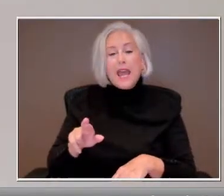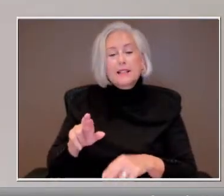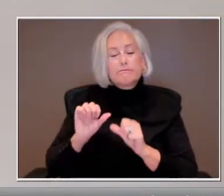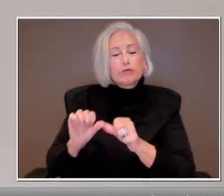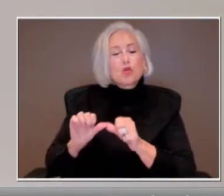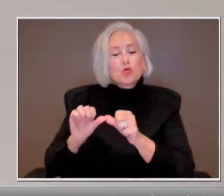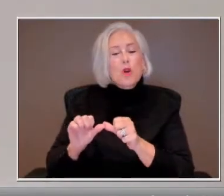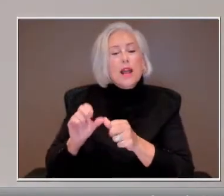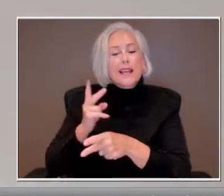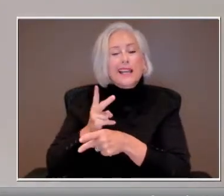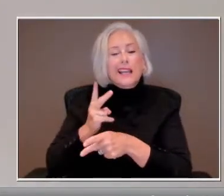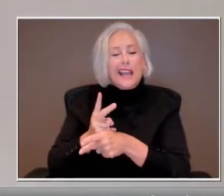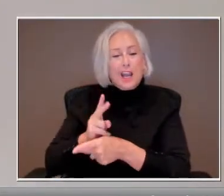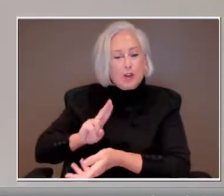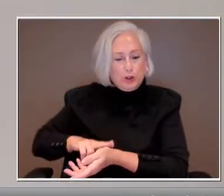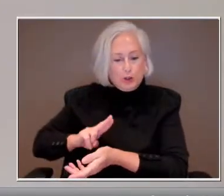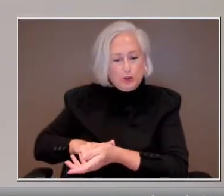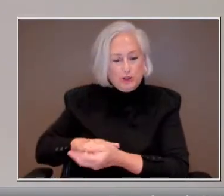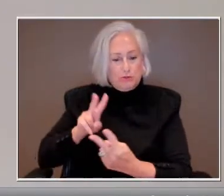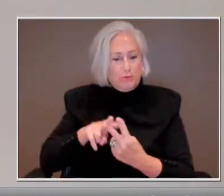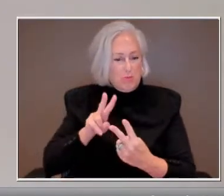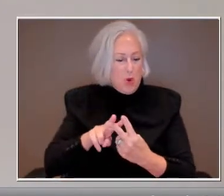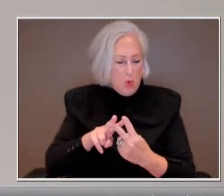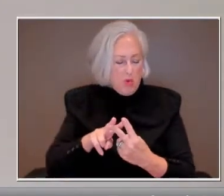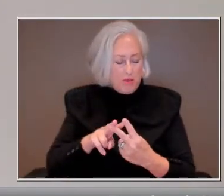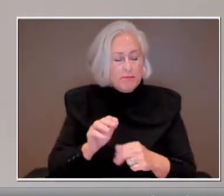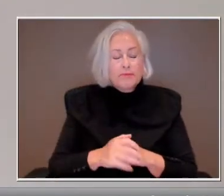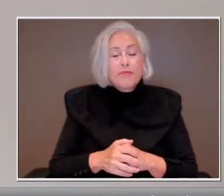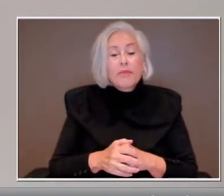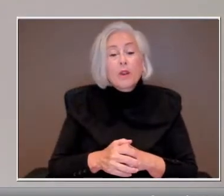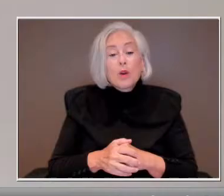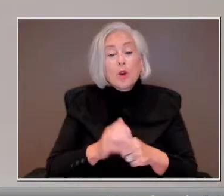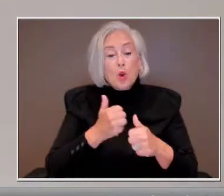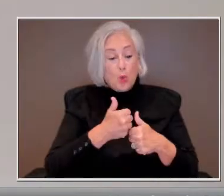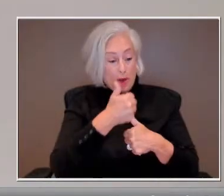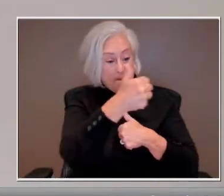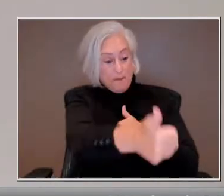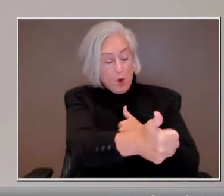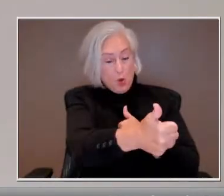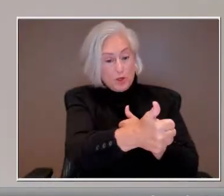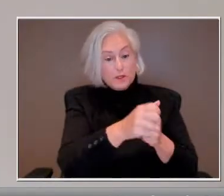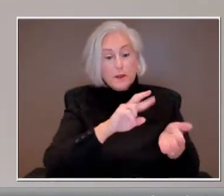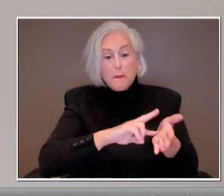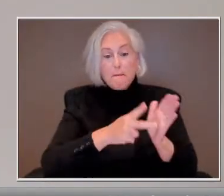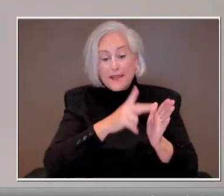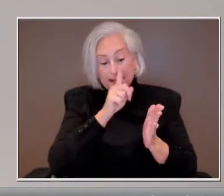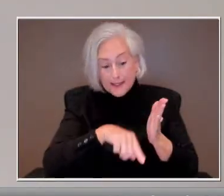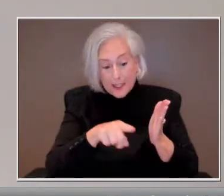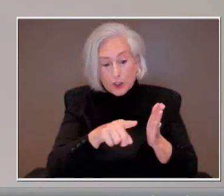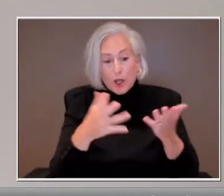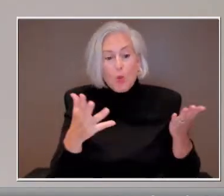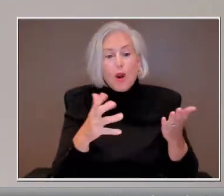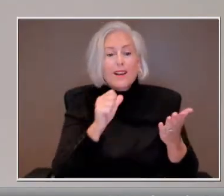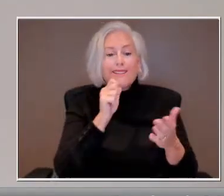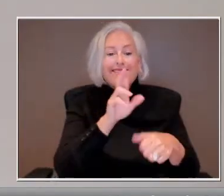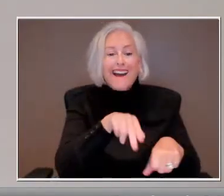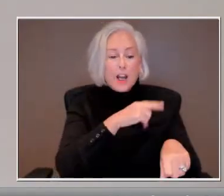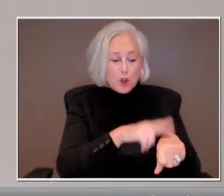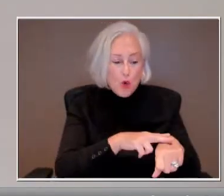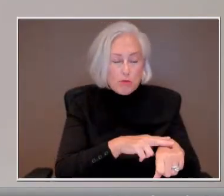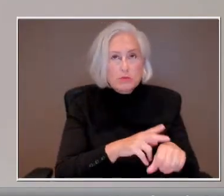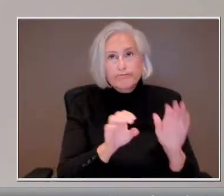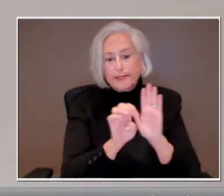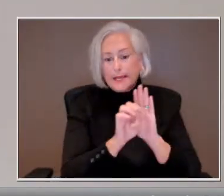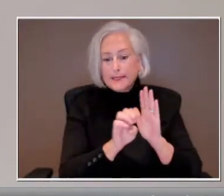remote patient monitor nurse, I monitor the abnormal vital signs that I'm alerted with, such as abnormal heart